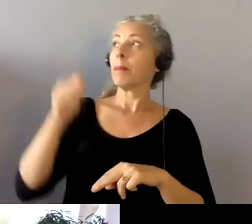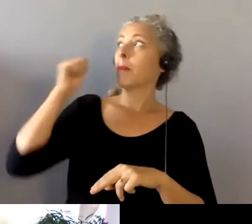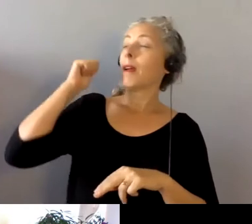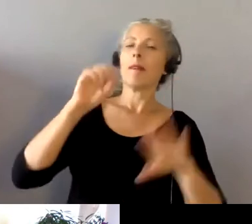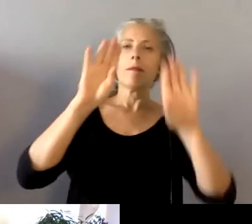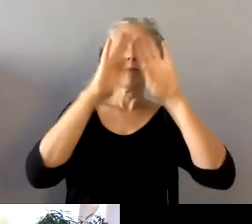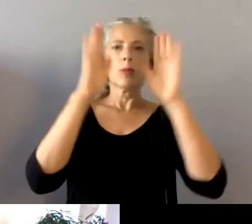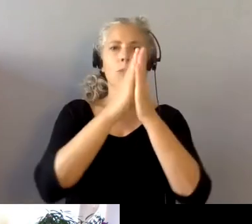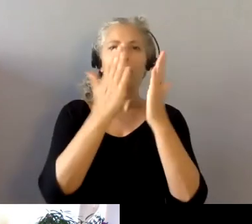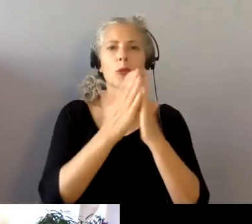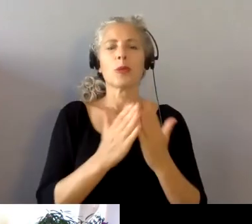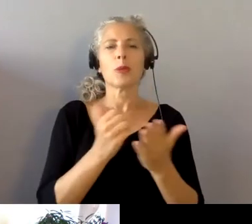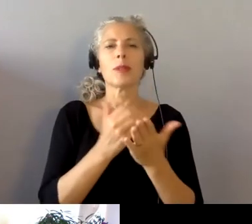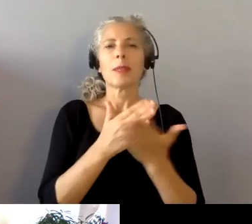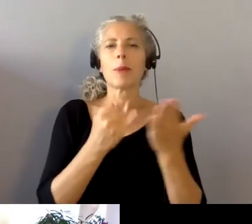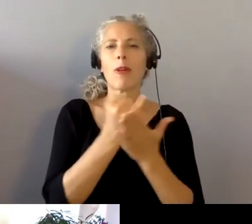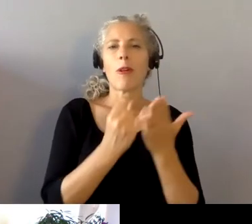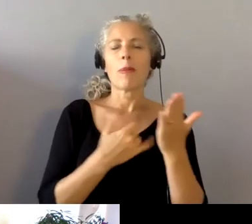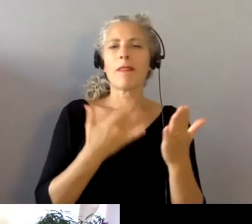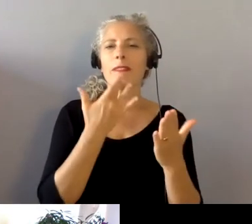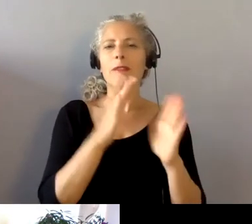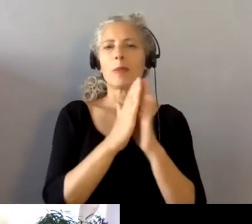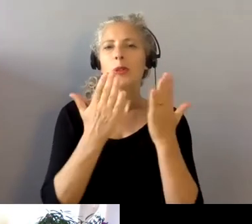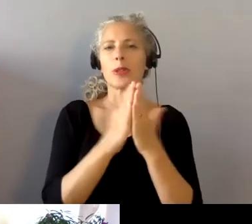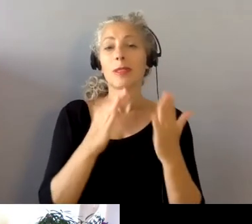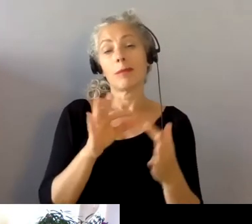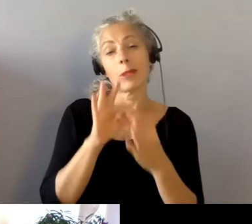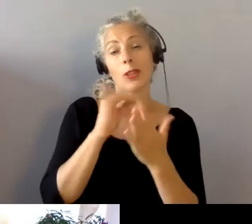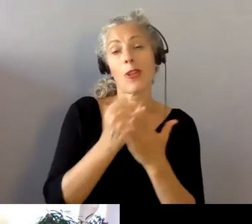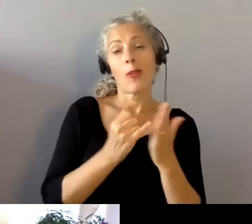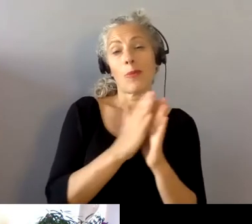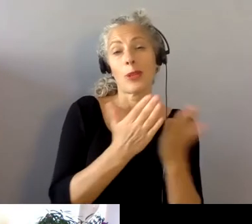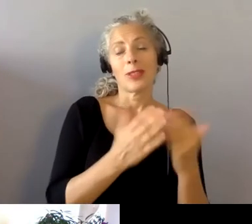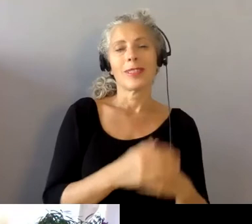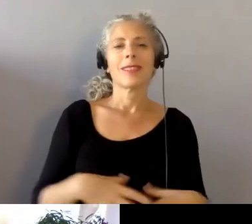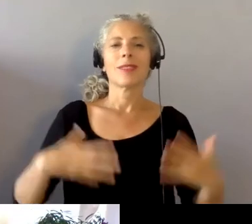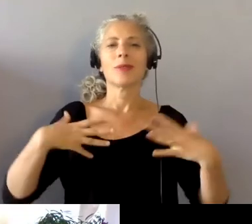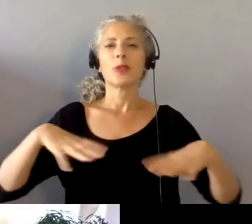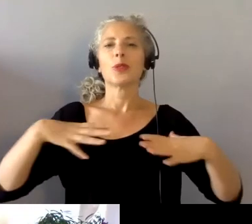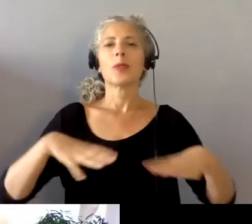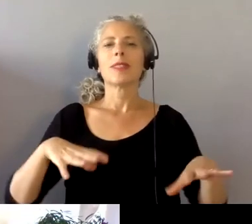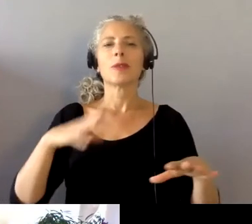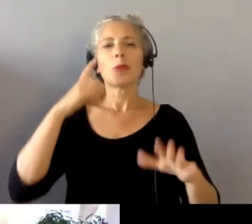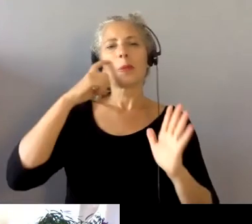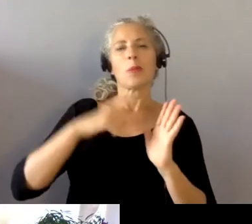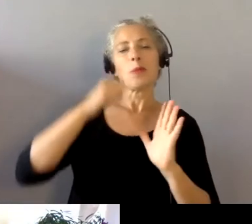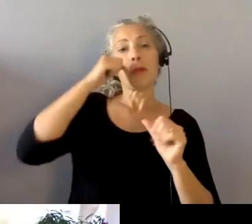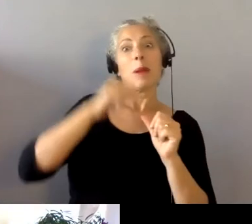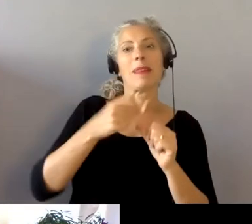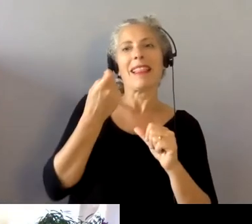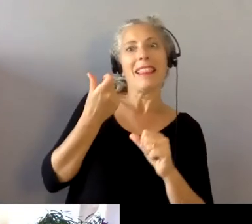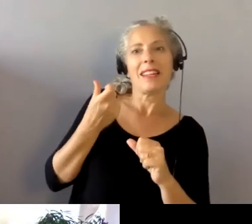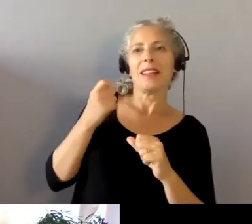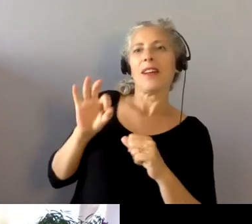with a bit of art and some of my favorite books, art books in particular. And I'm wearing a dress that reminded me a little bit of a Julie